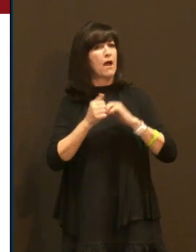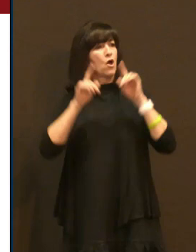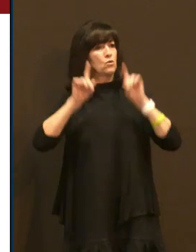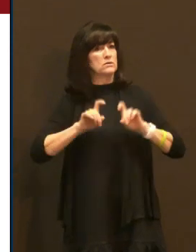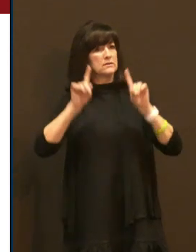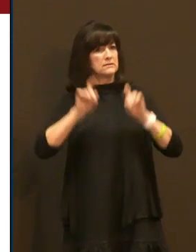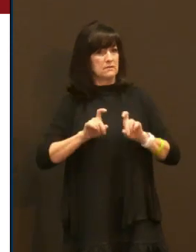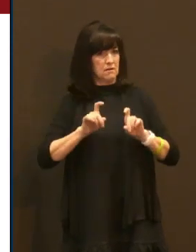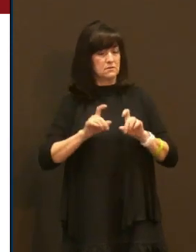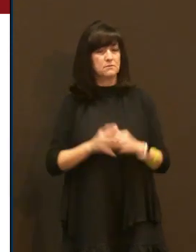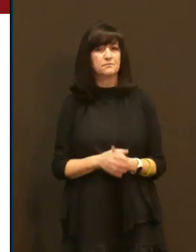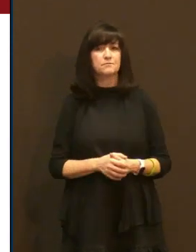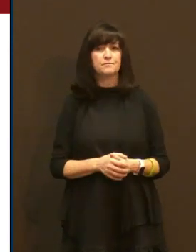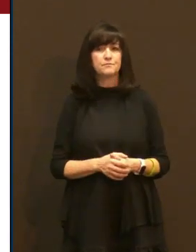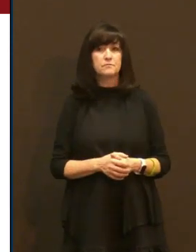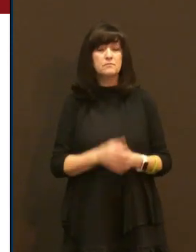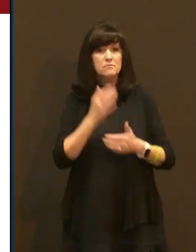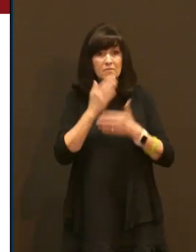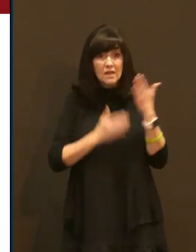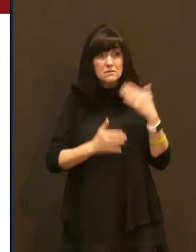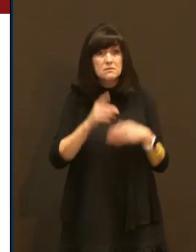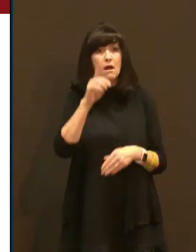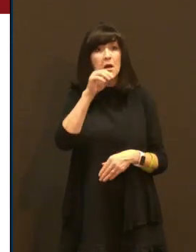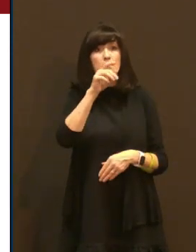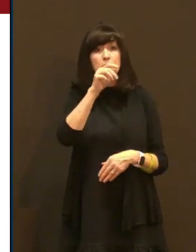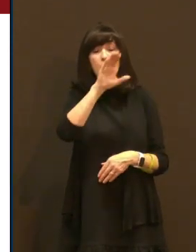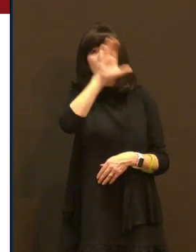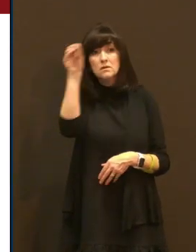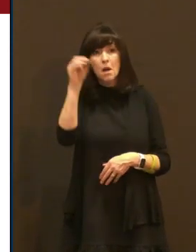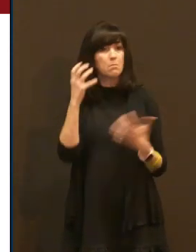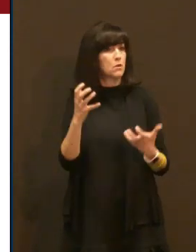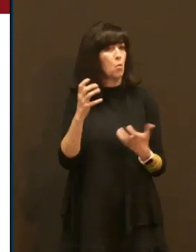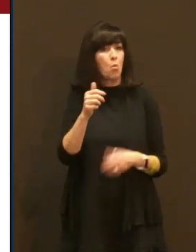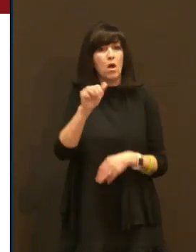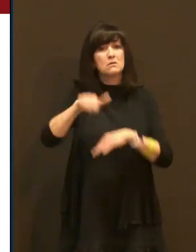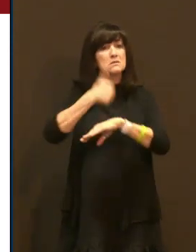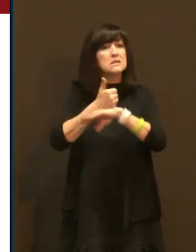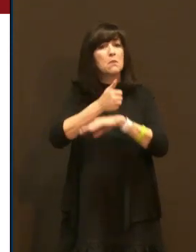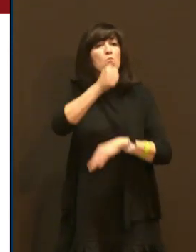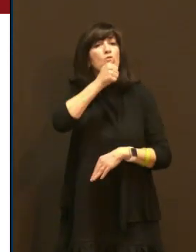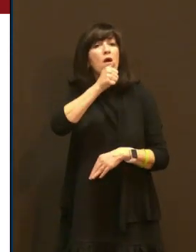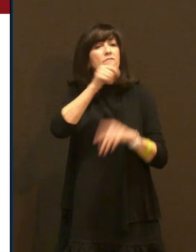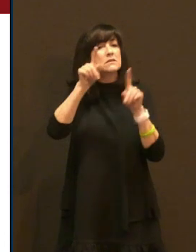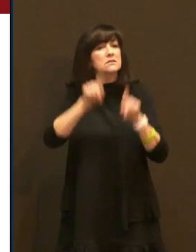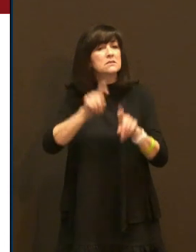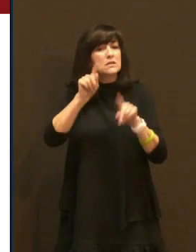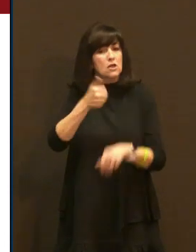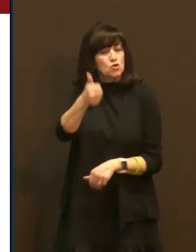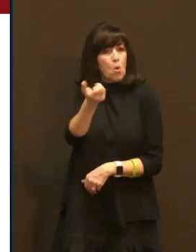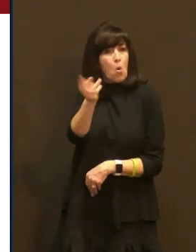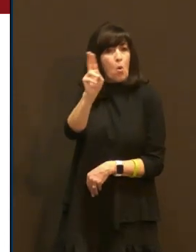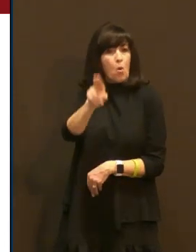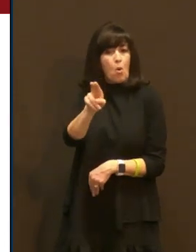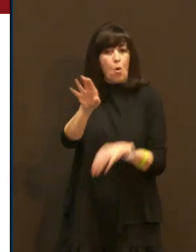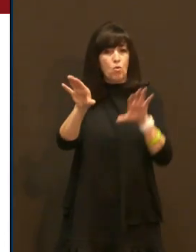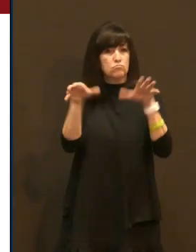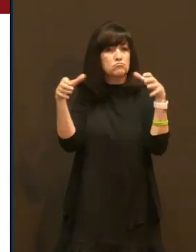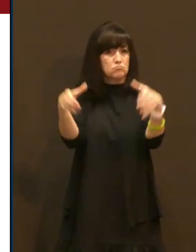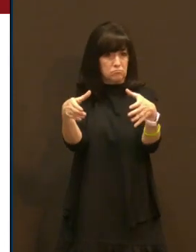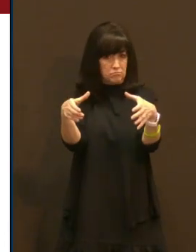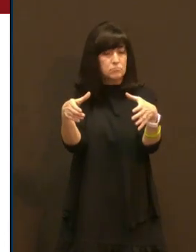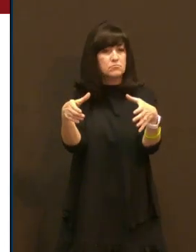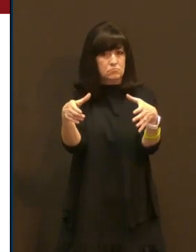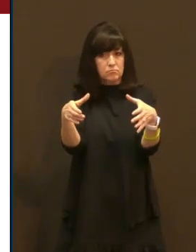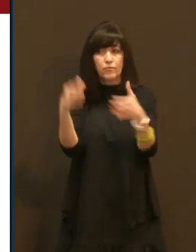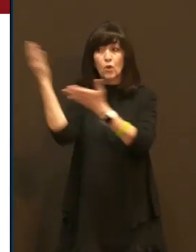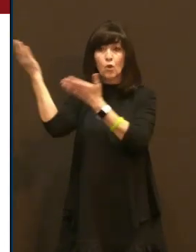can provide testing events on their own for employees. And this could especially be in partnership with private laboratories